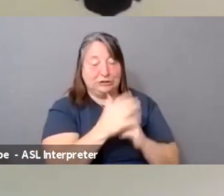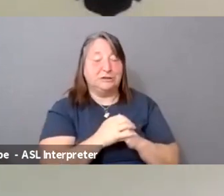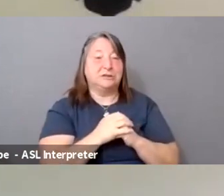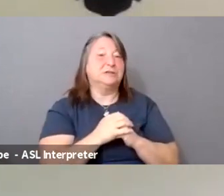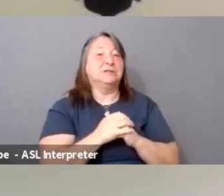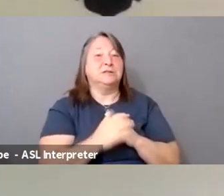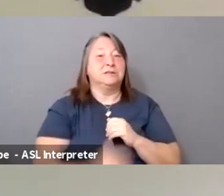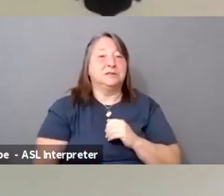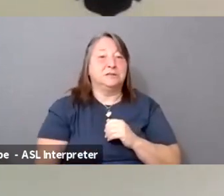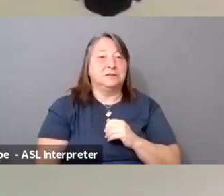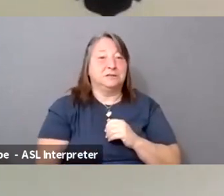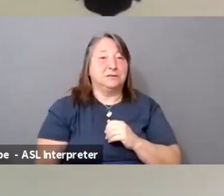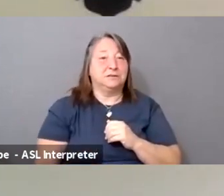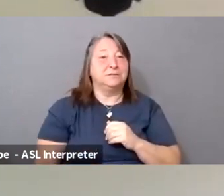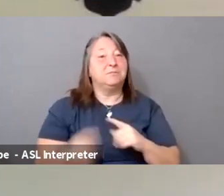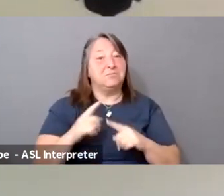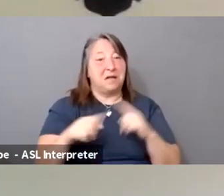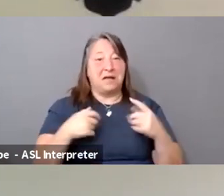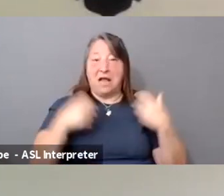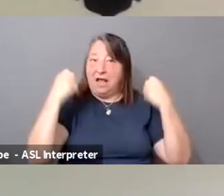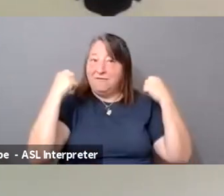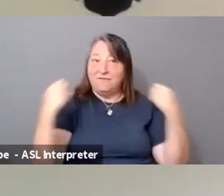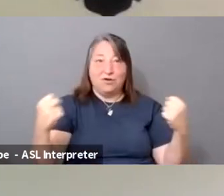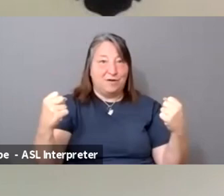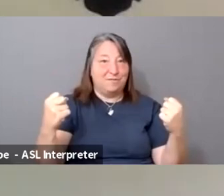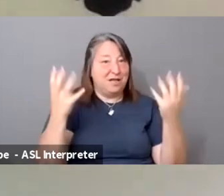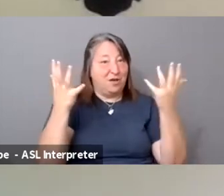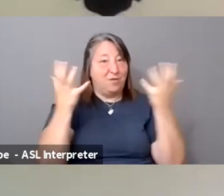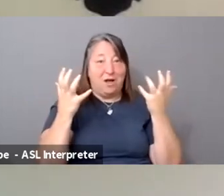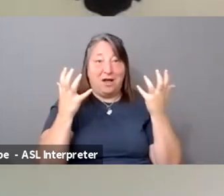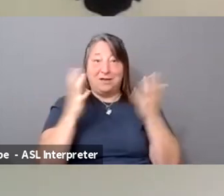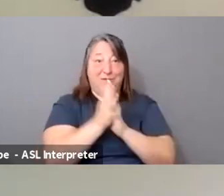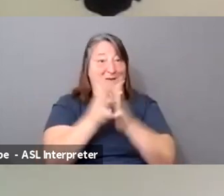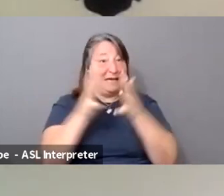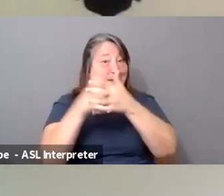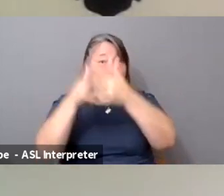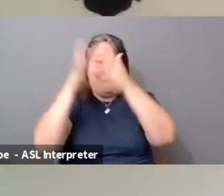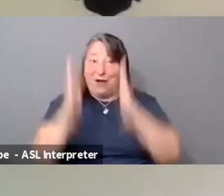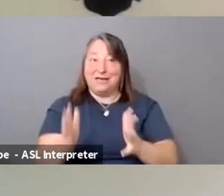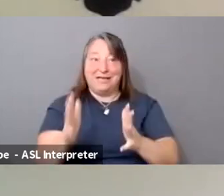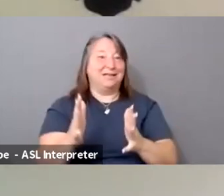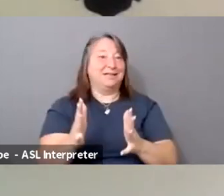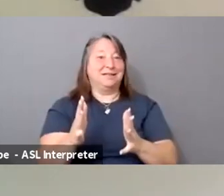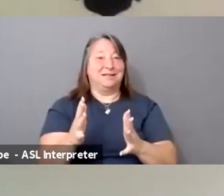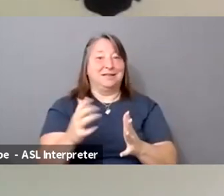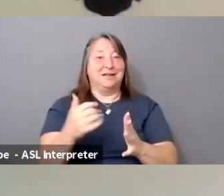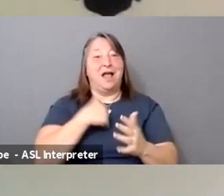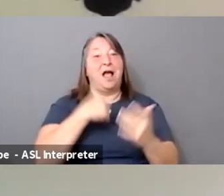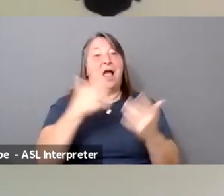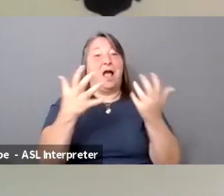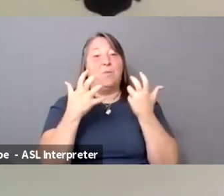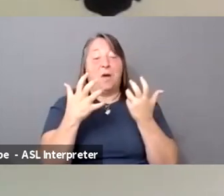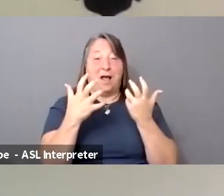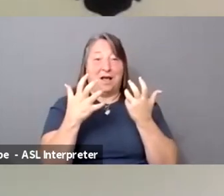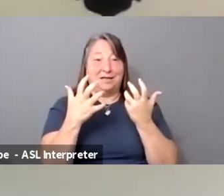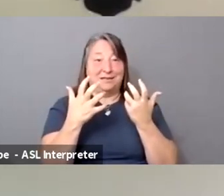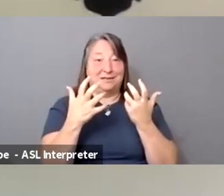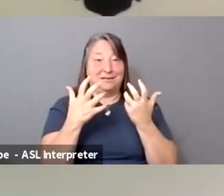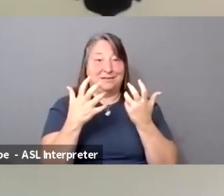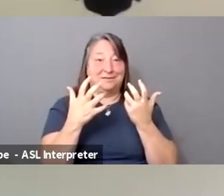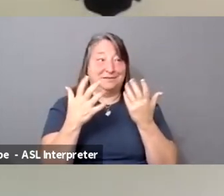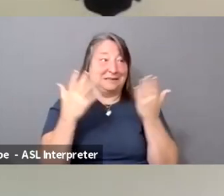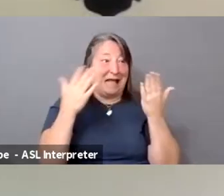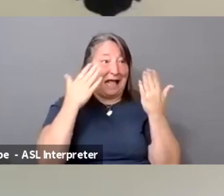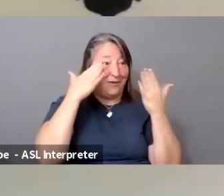But I firmly wanted to be American. And, you know, I wanted to be, oh, I don't know